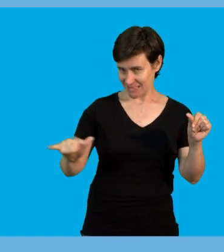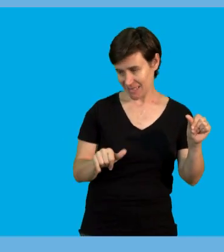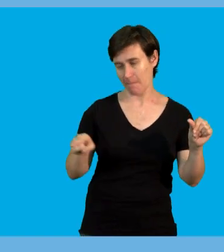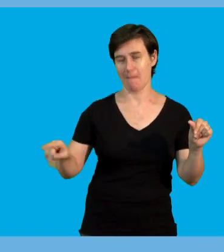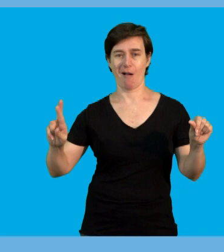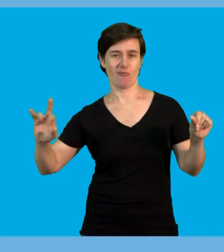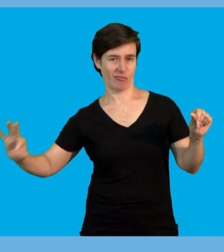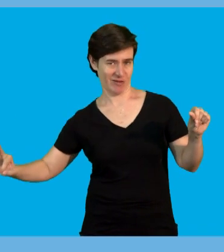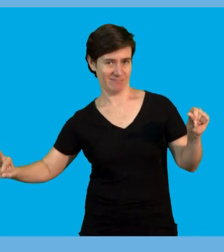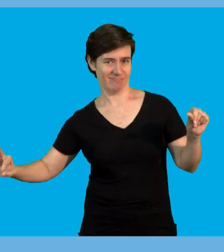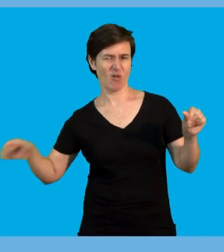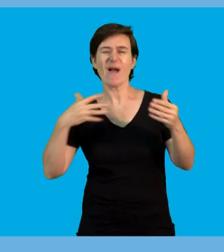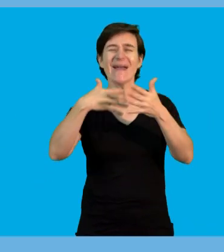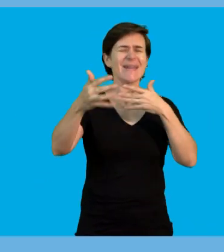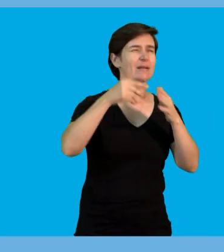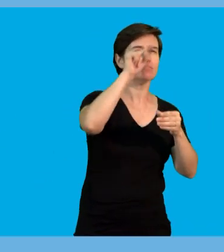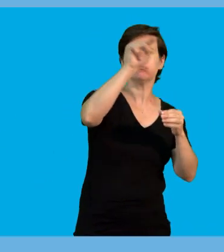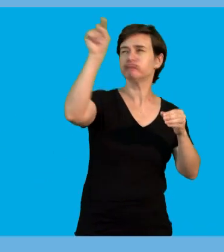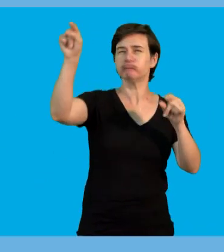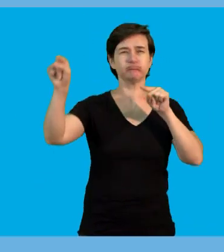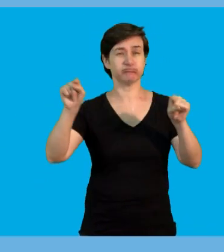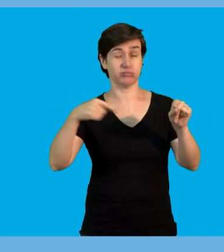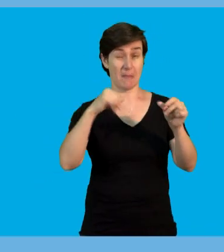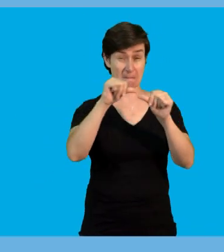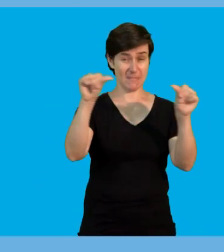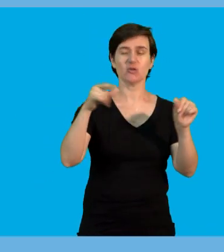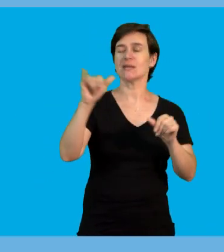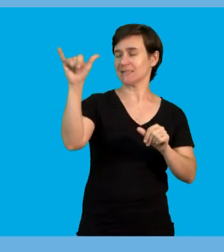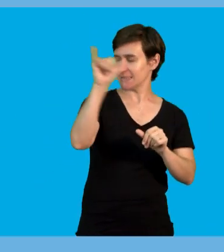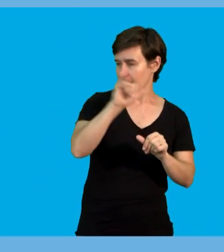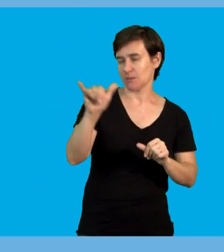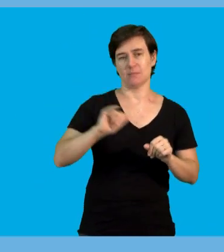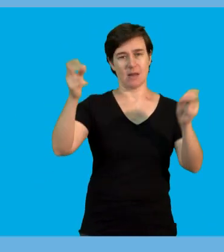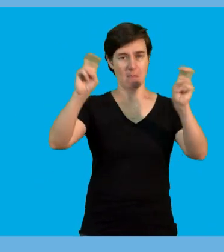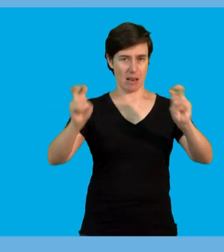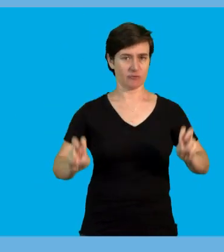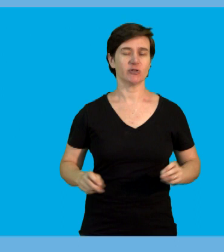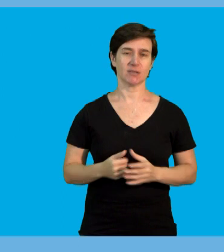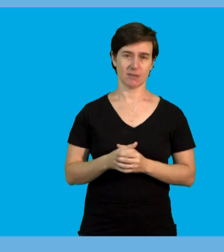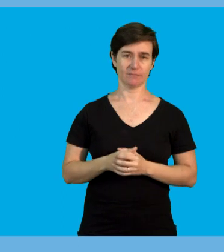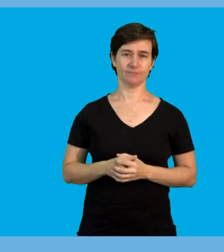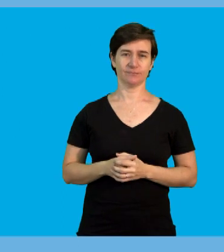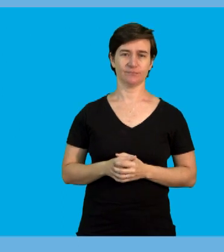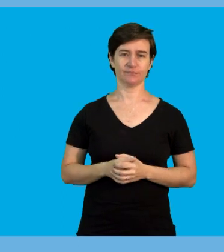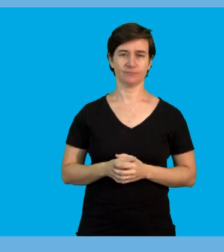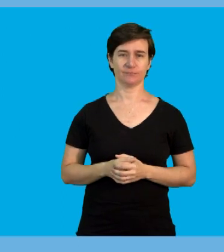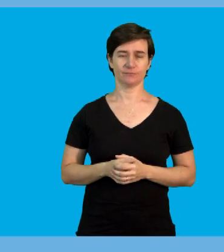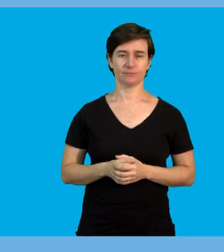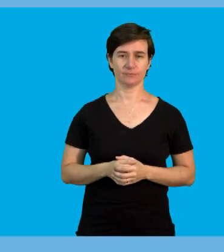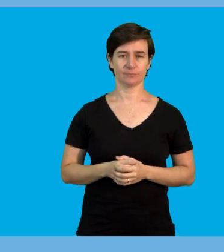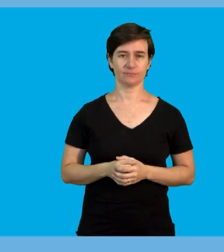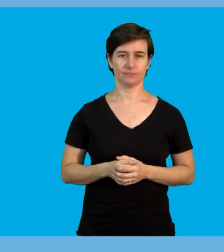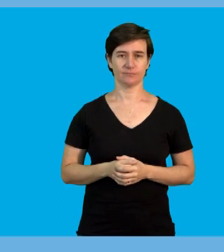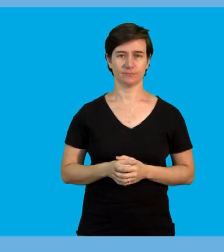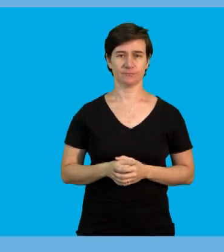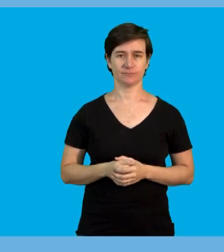2 and also resistor number 3, or at any given point that you are having there in a series connected circuit.